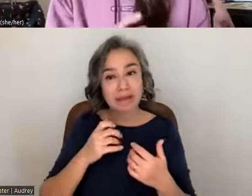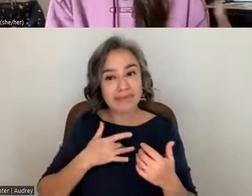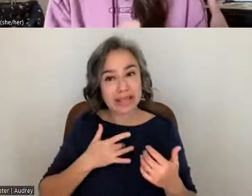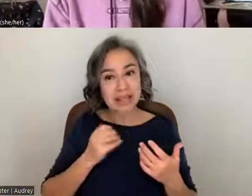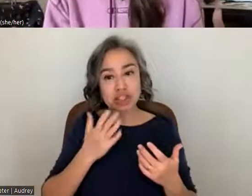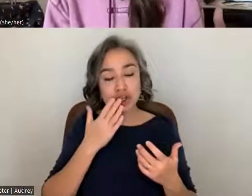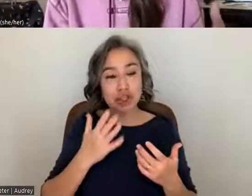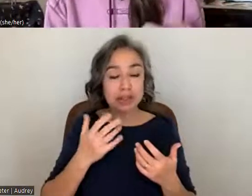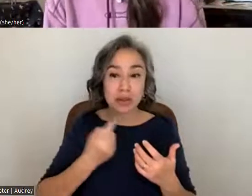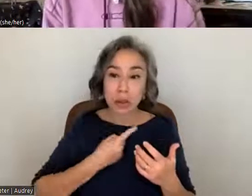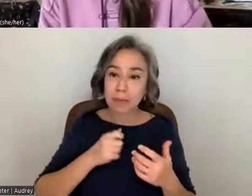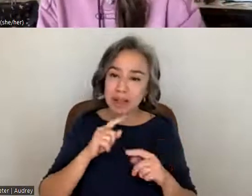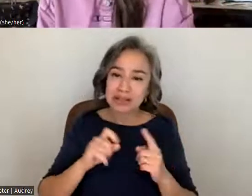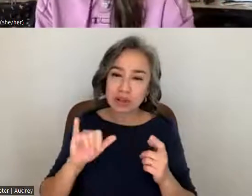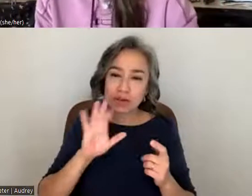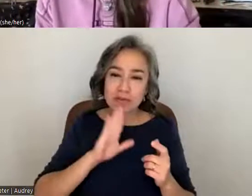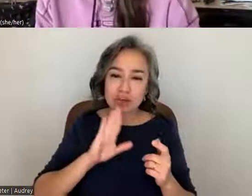somebody who works in research,